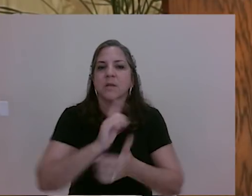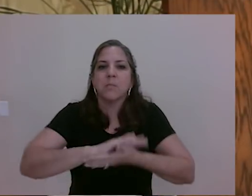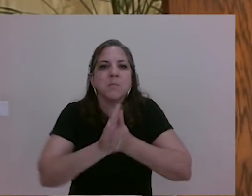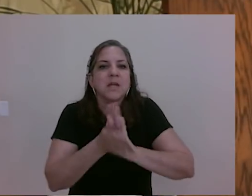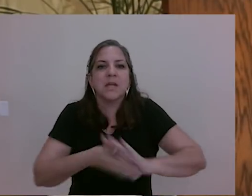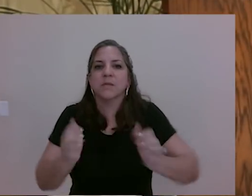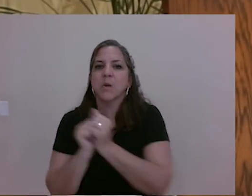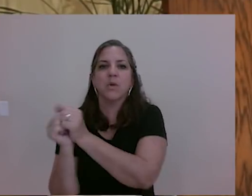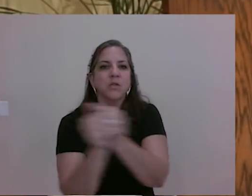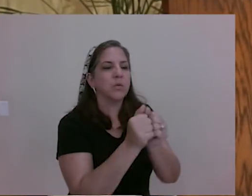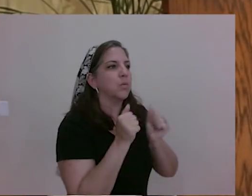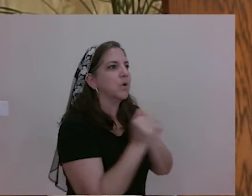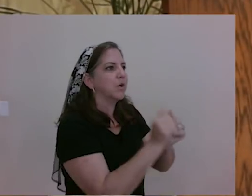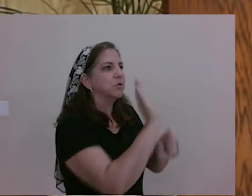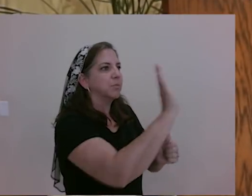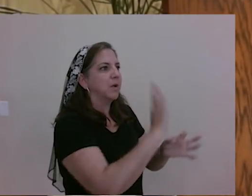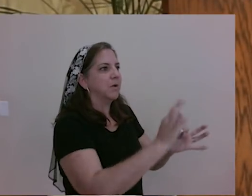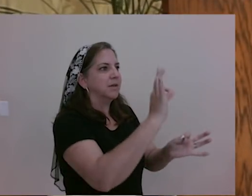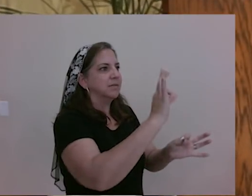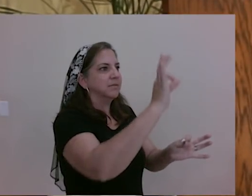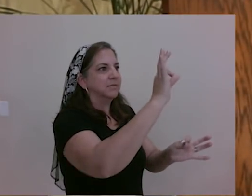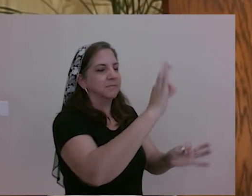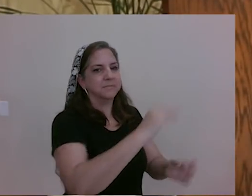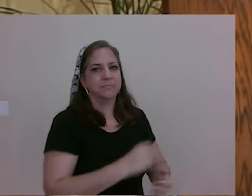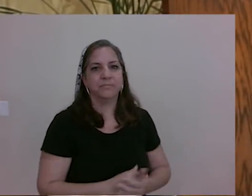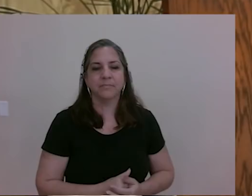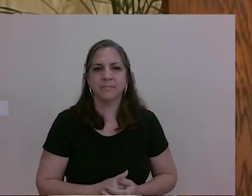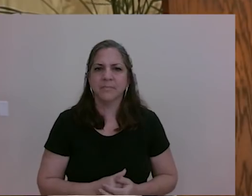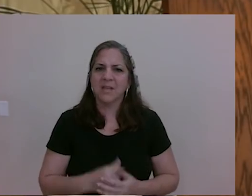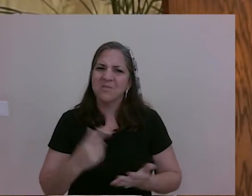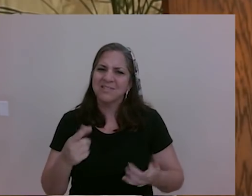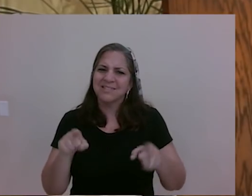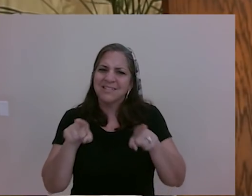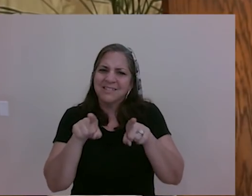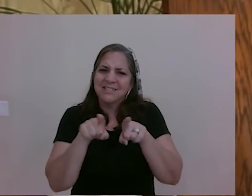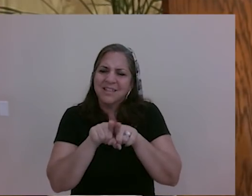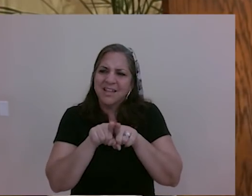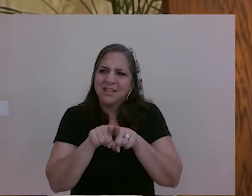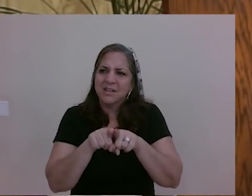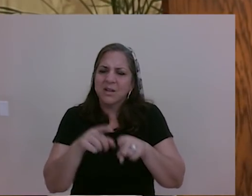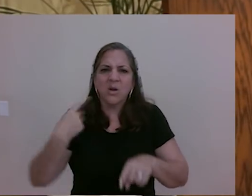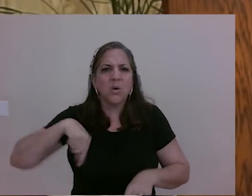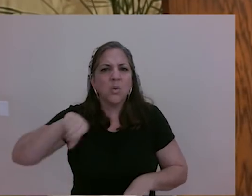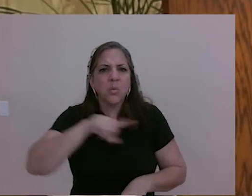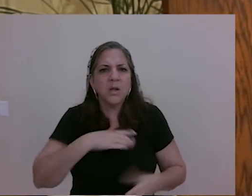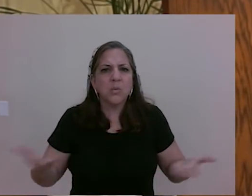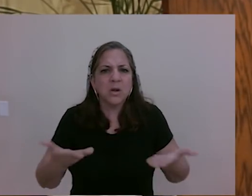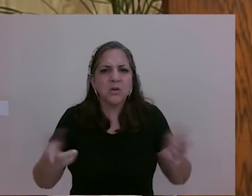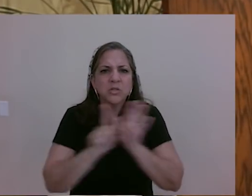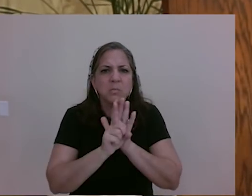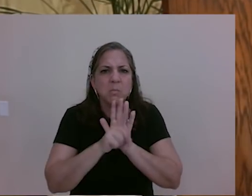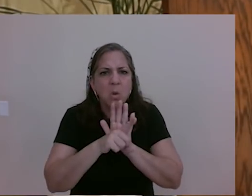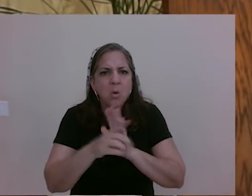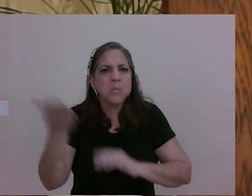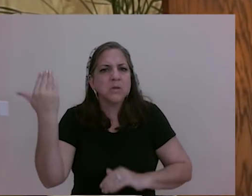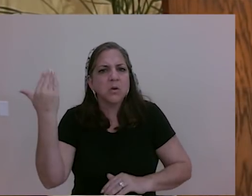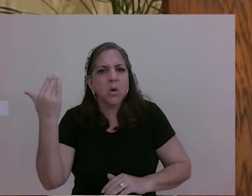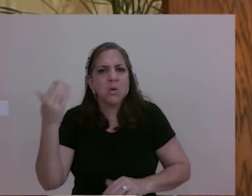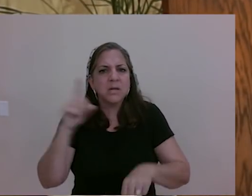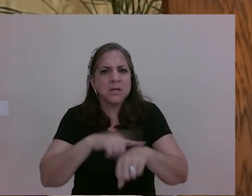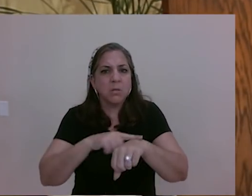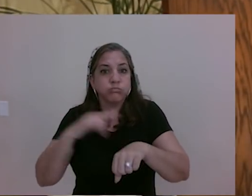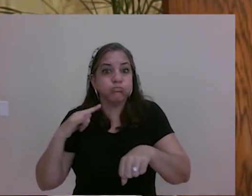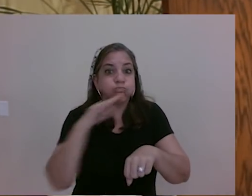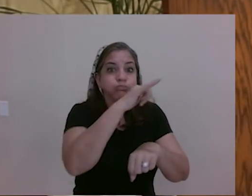be with you. And with your spirit. Seems like we were just here just moments ago. Time is really flying. My